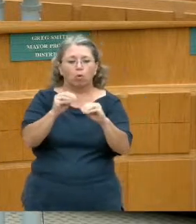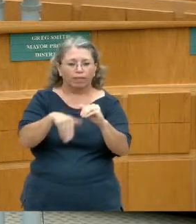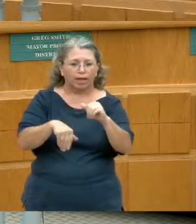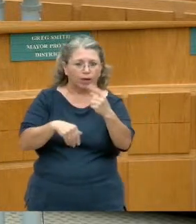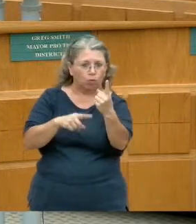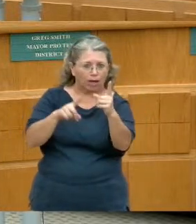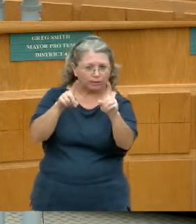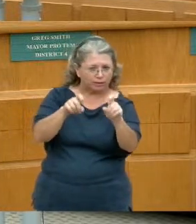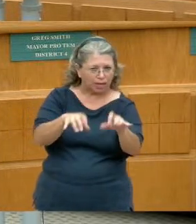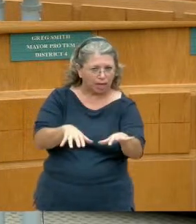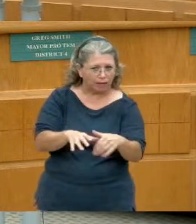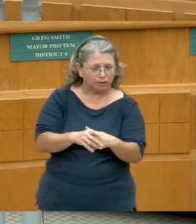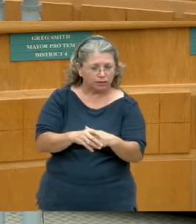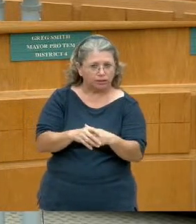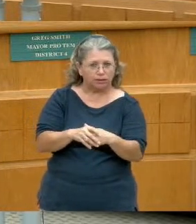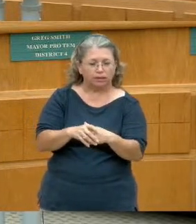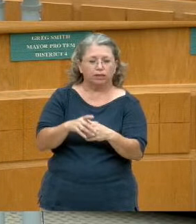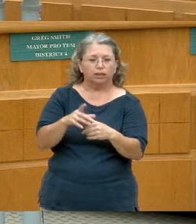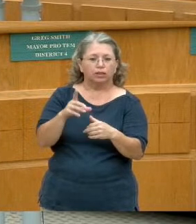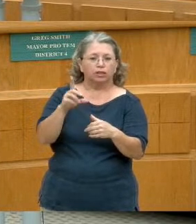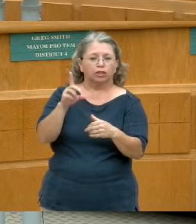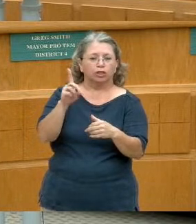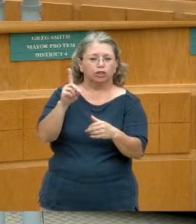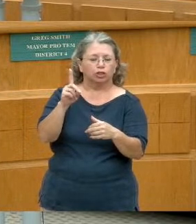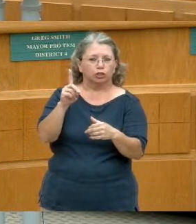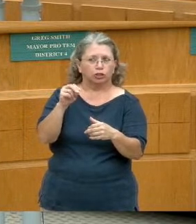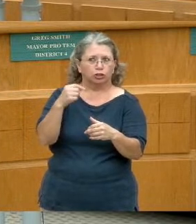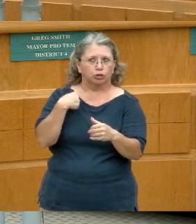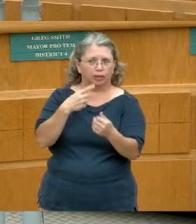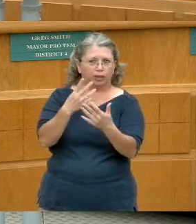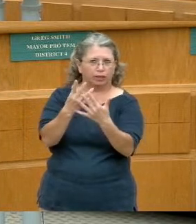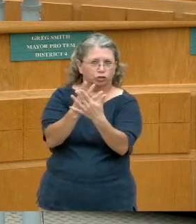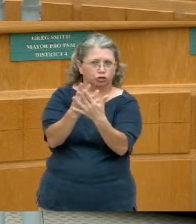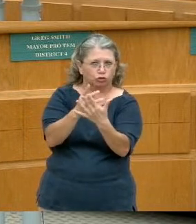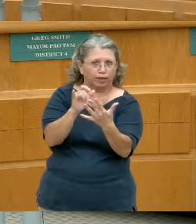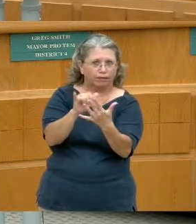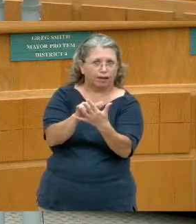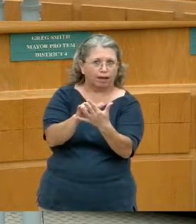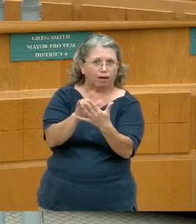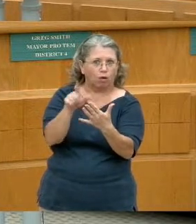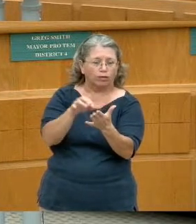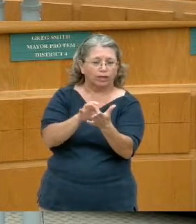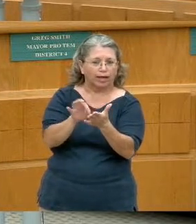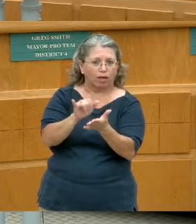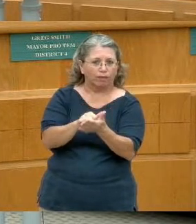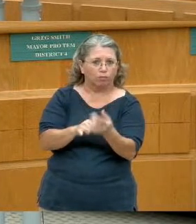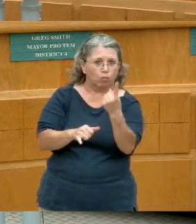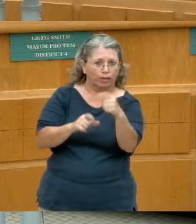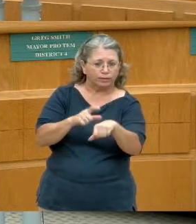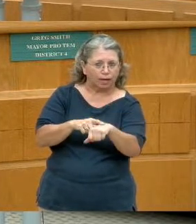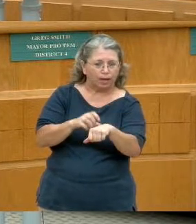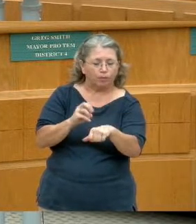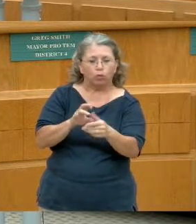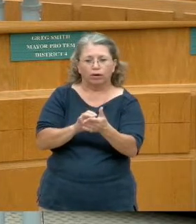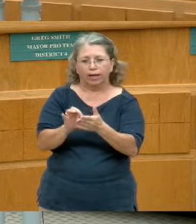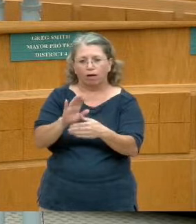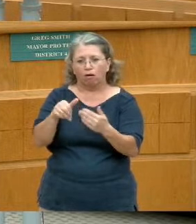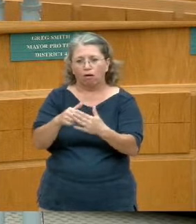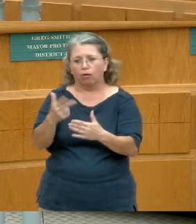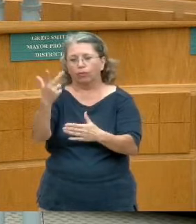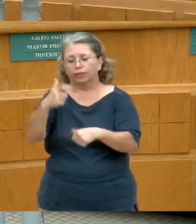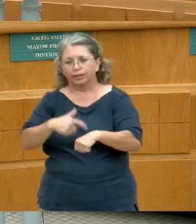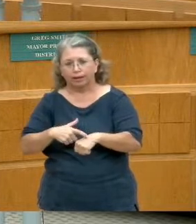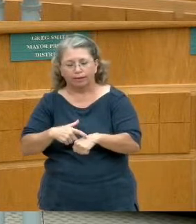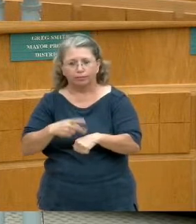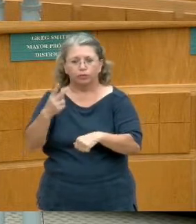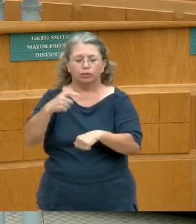getting, do they have that filtered out? And because I don't interact with the data at that level, I can't